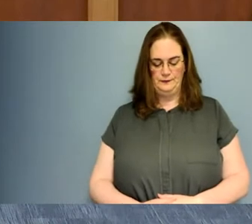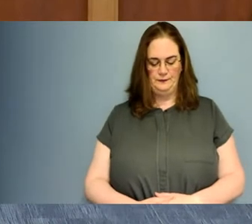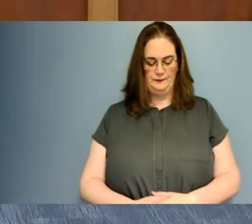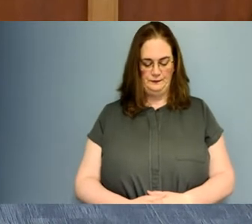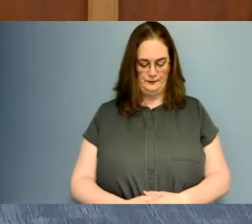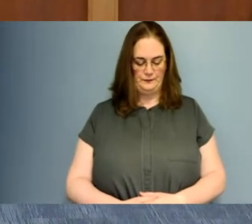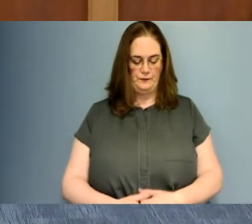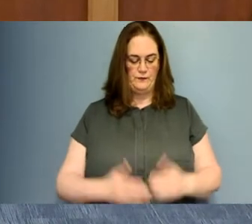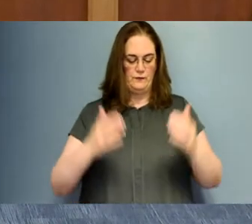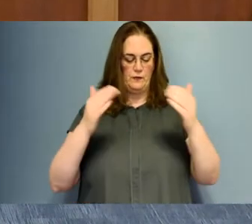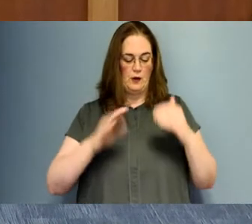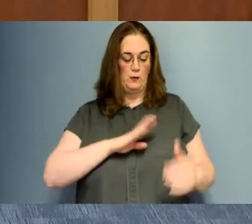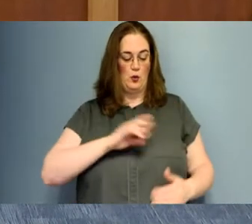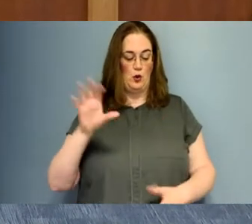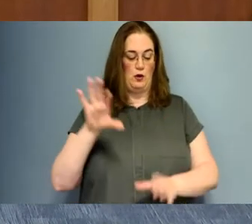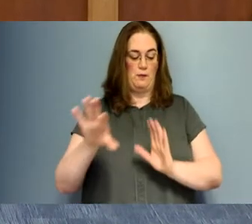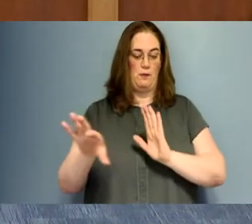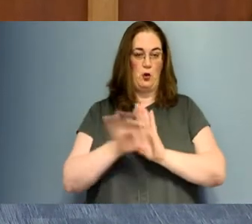Okay, board appointments. We have,